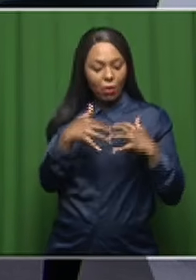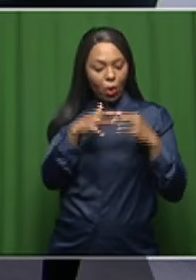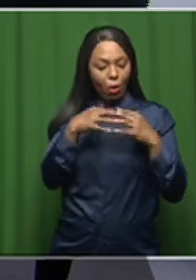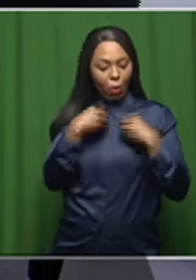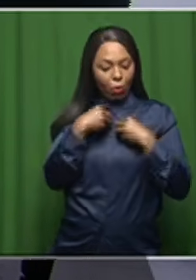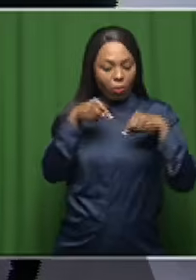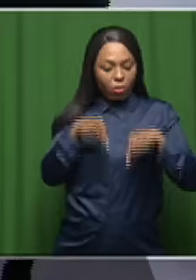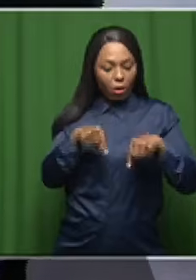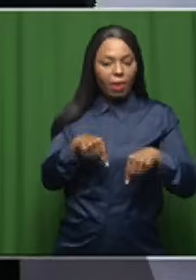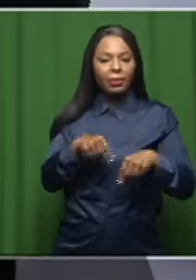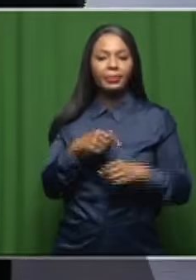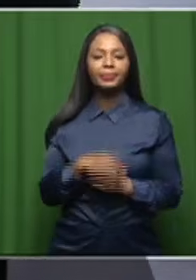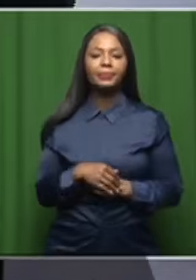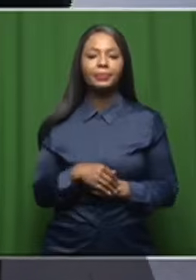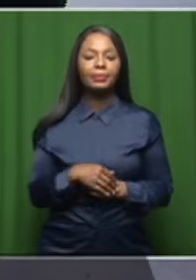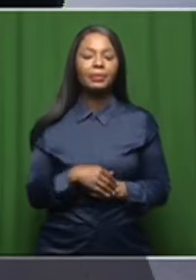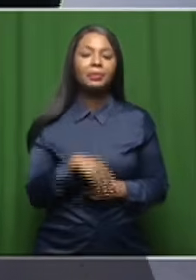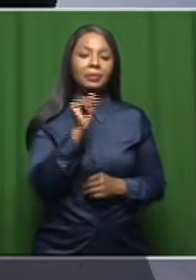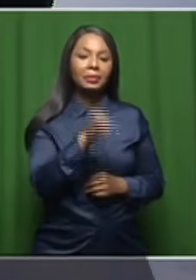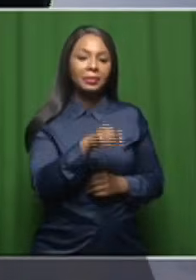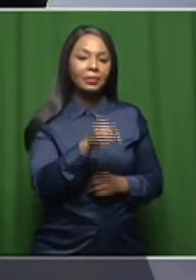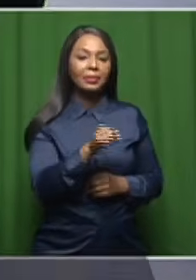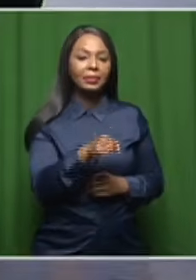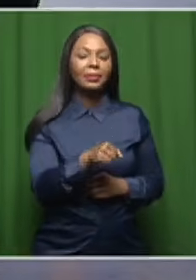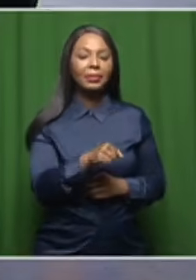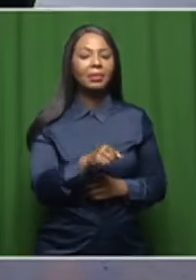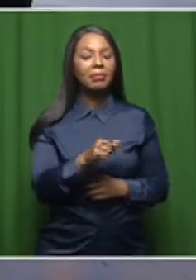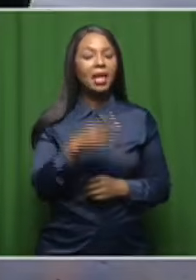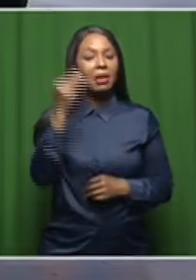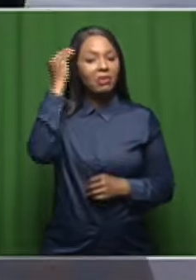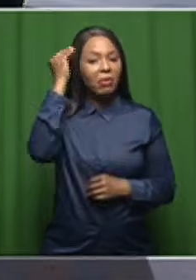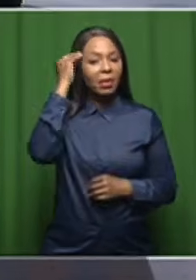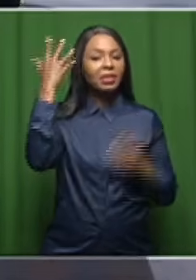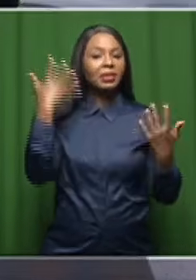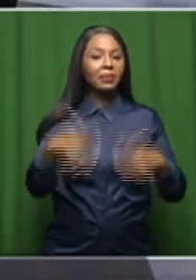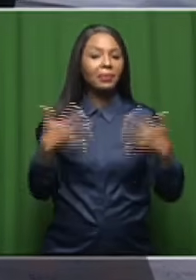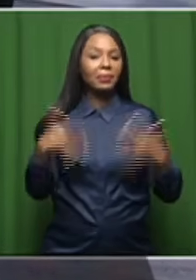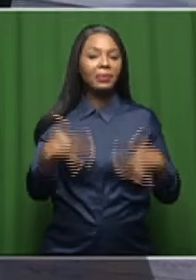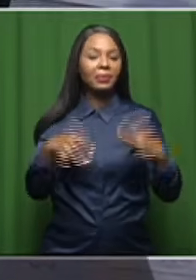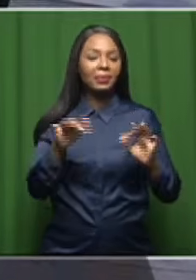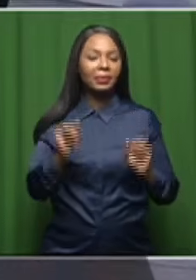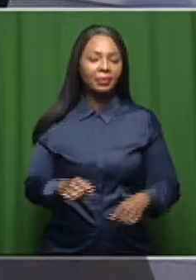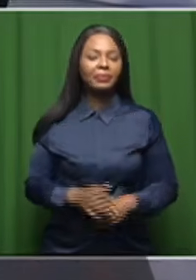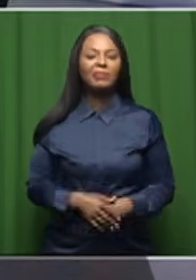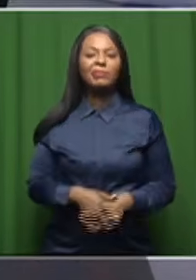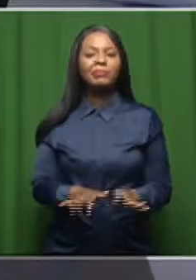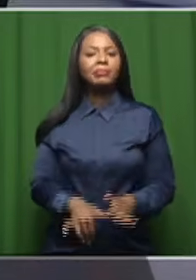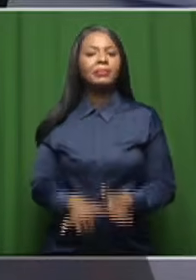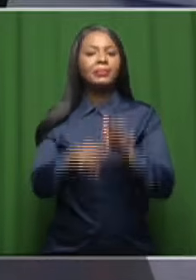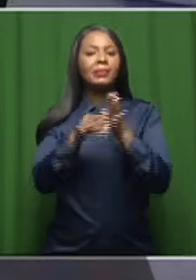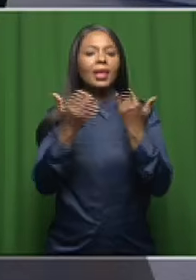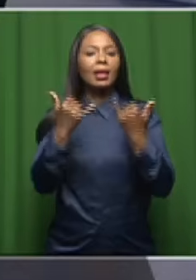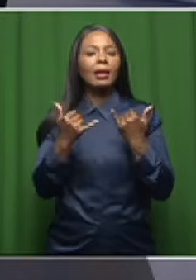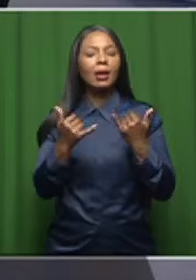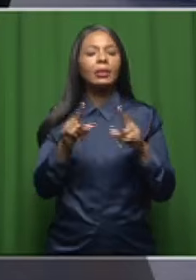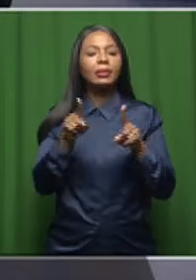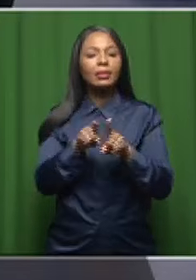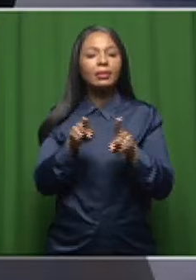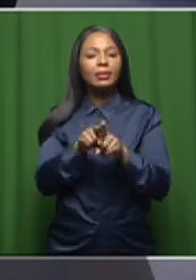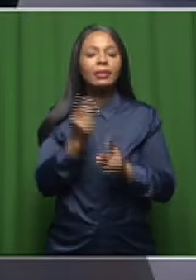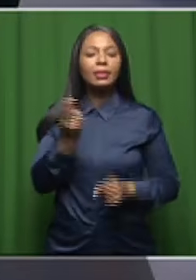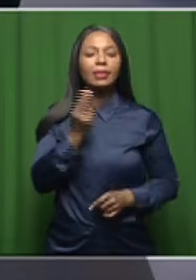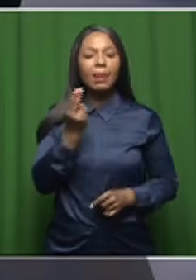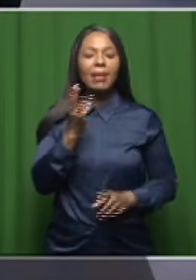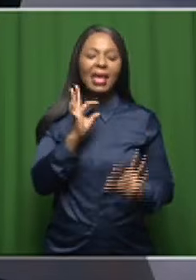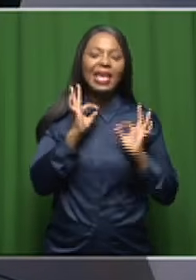in fact, DG. Mandilula, I mean, so let's talk about how this will be effected and structured. What type of,